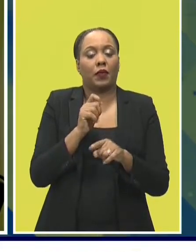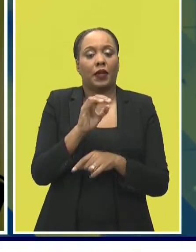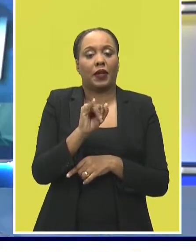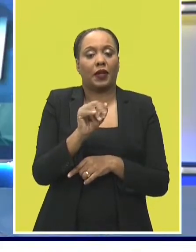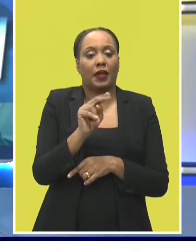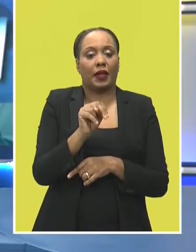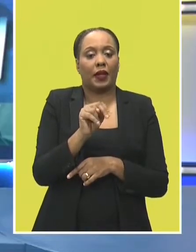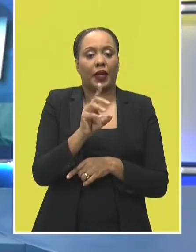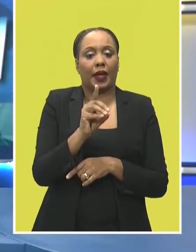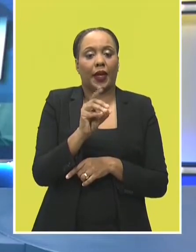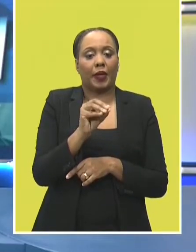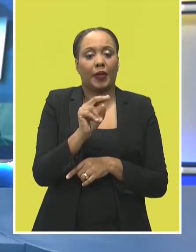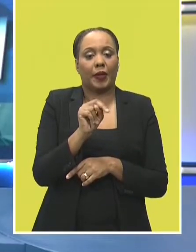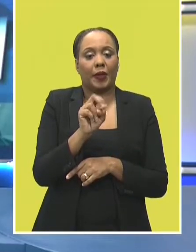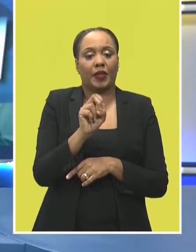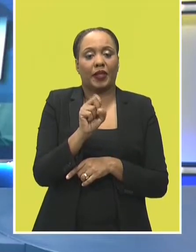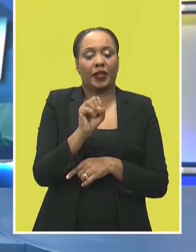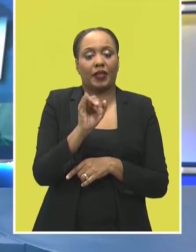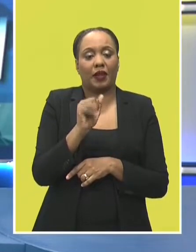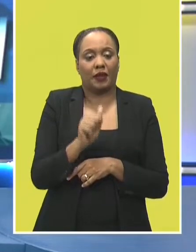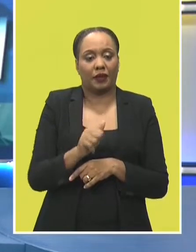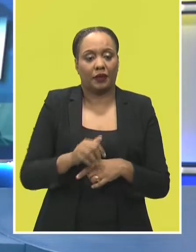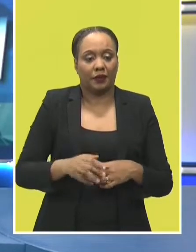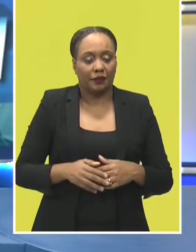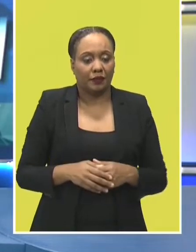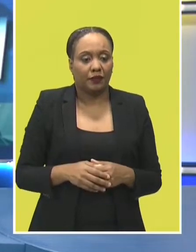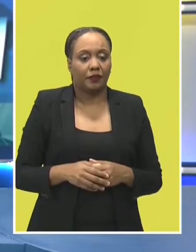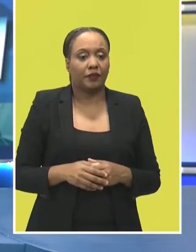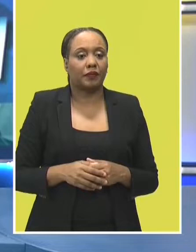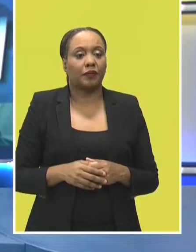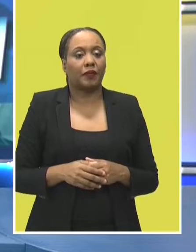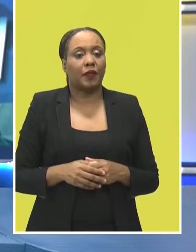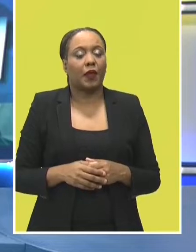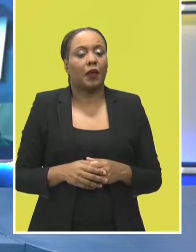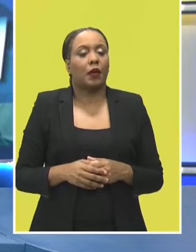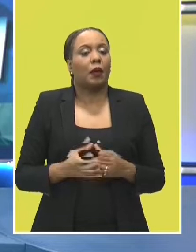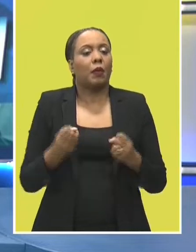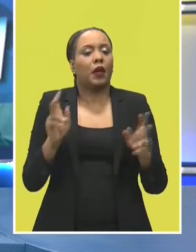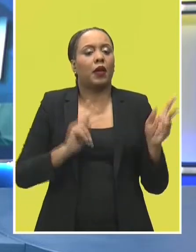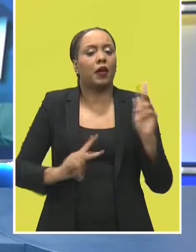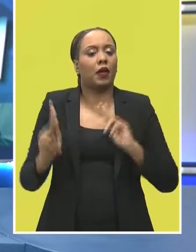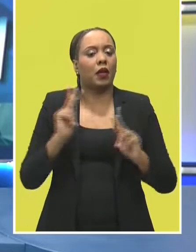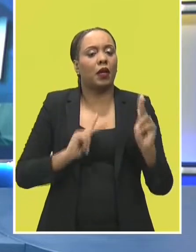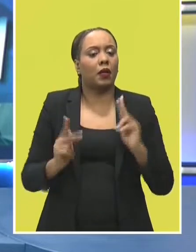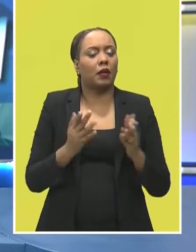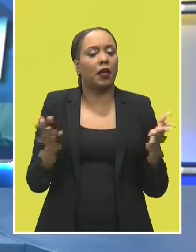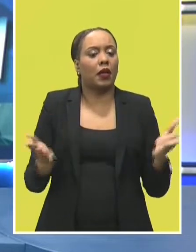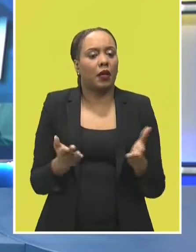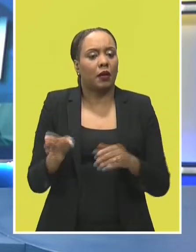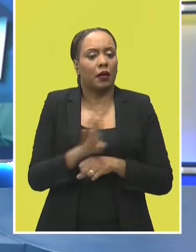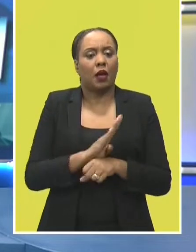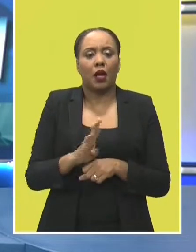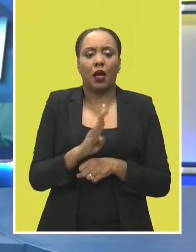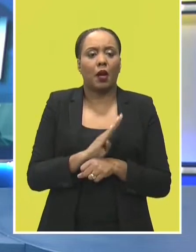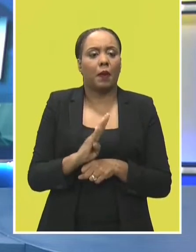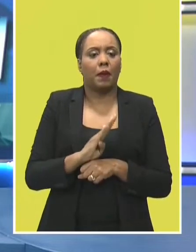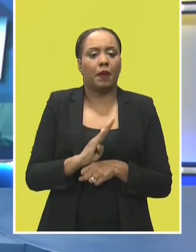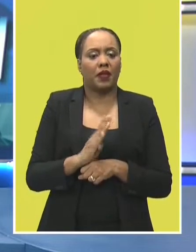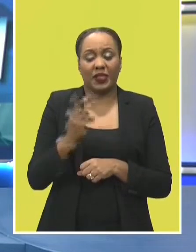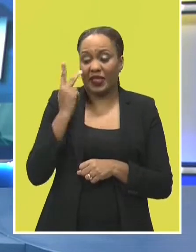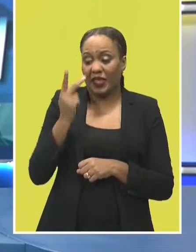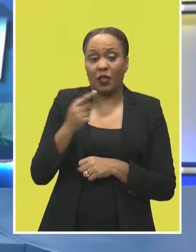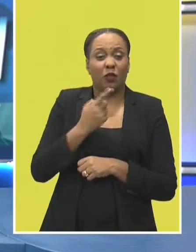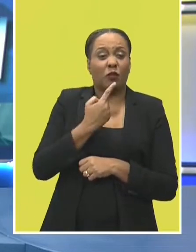Indonesia. Members of the public, especially locals, continue to disregard red flags erected at